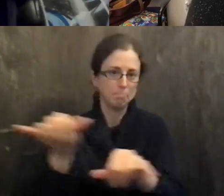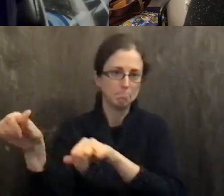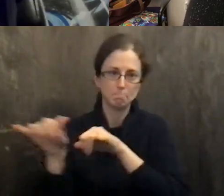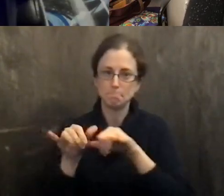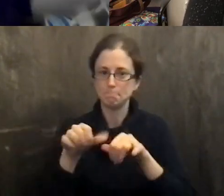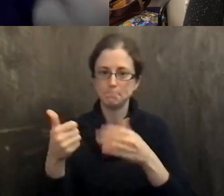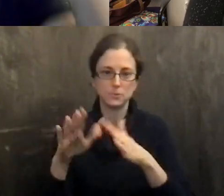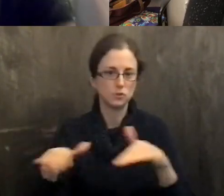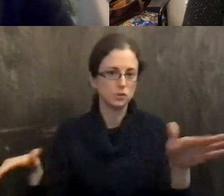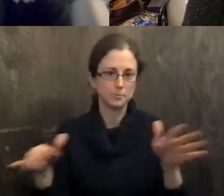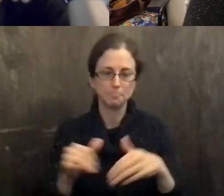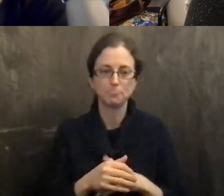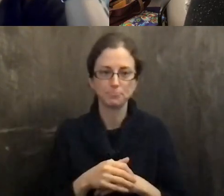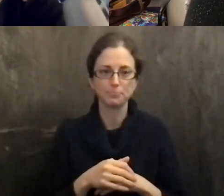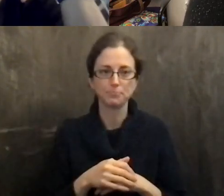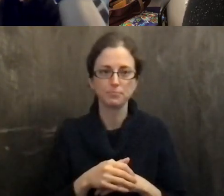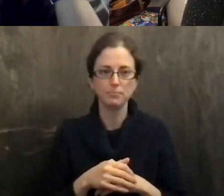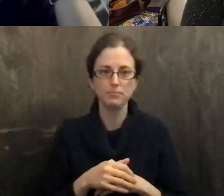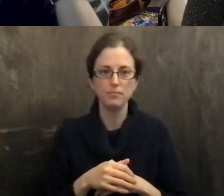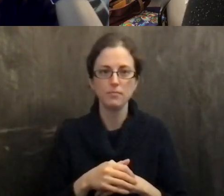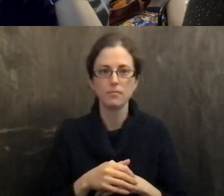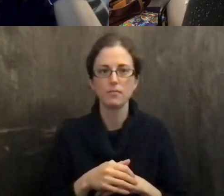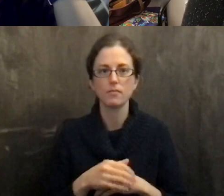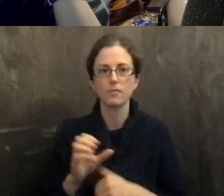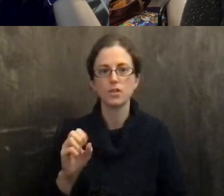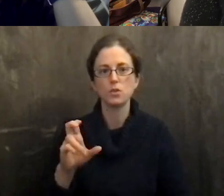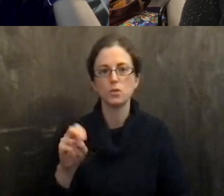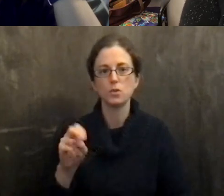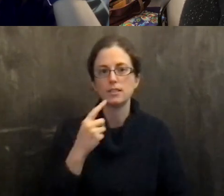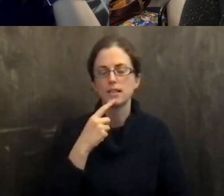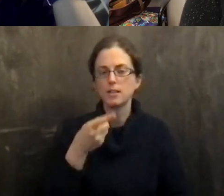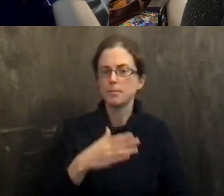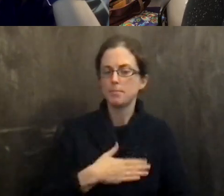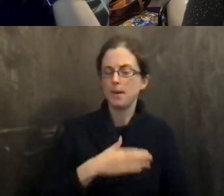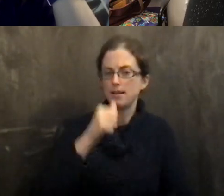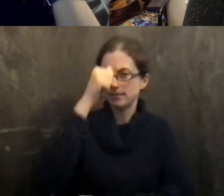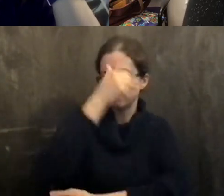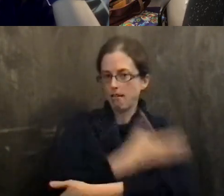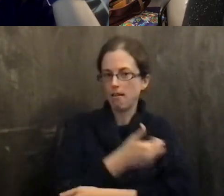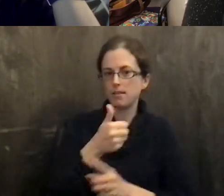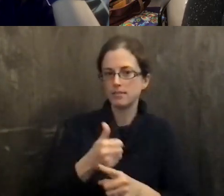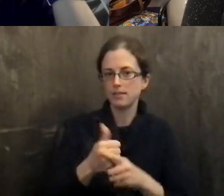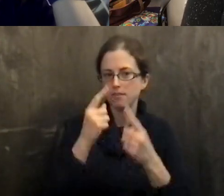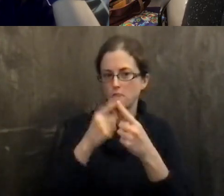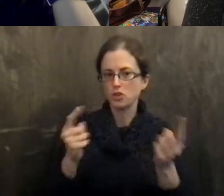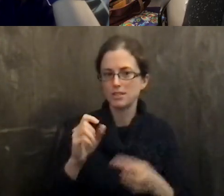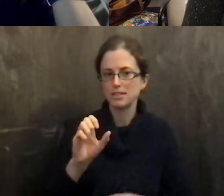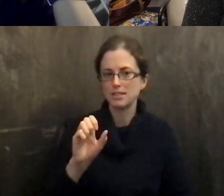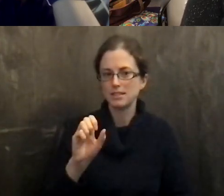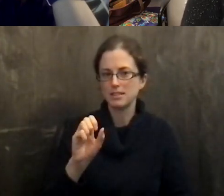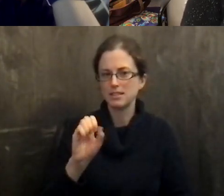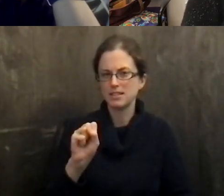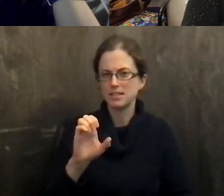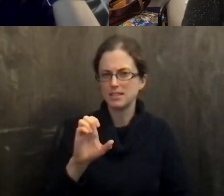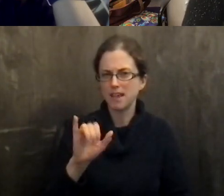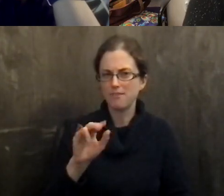or allergies. My son is allergic to cephalexin, tree nuts, and milk. Should I